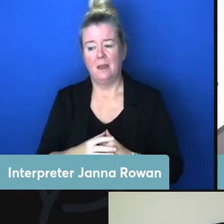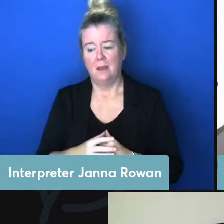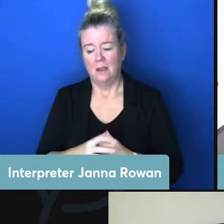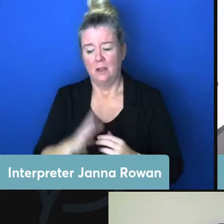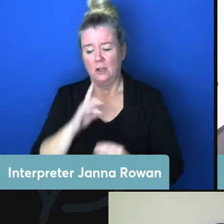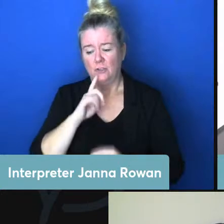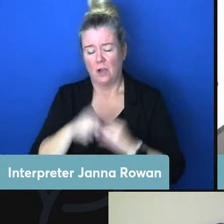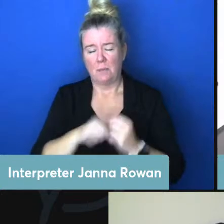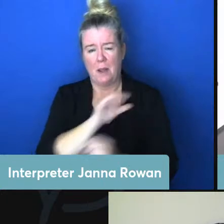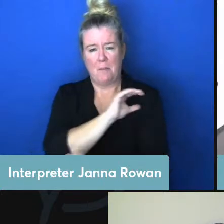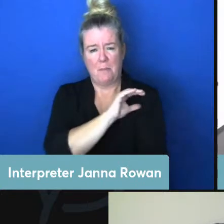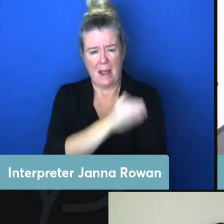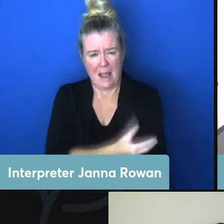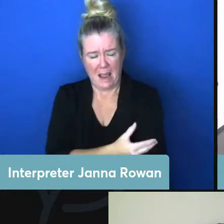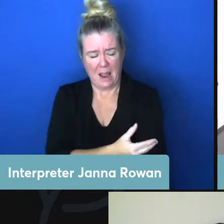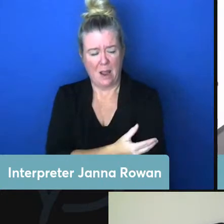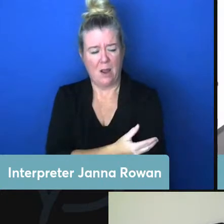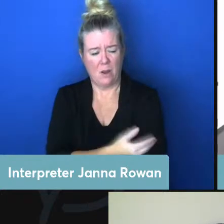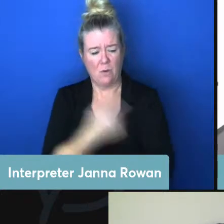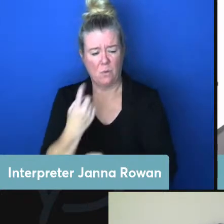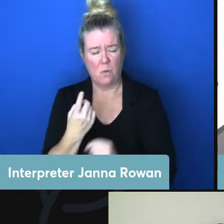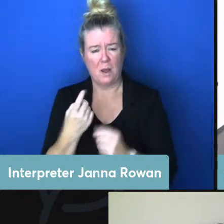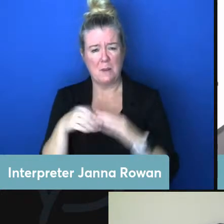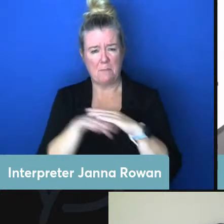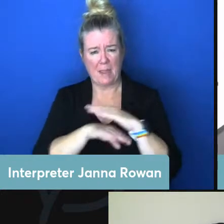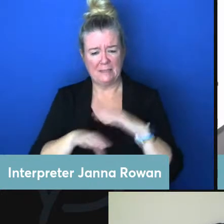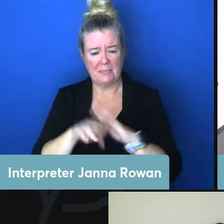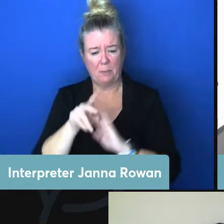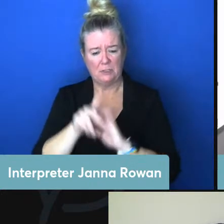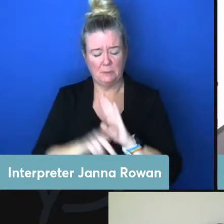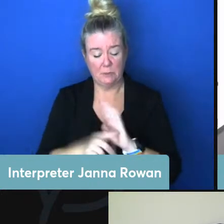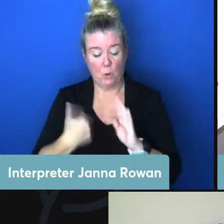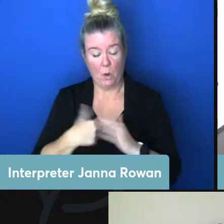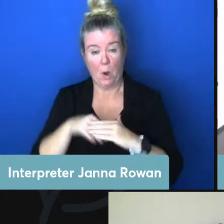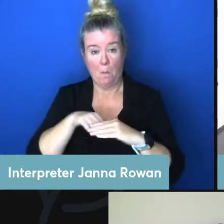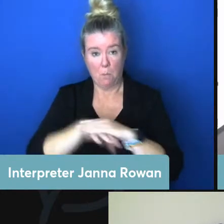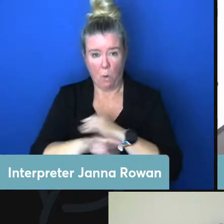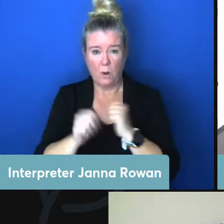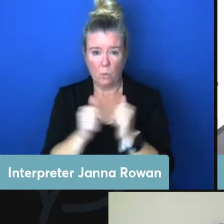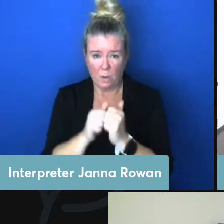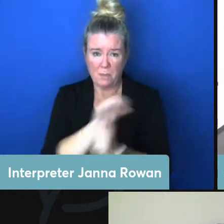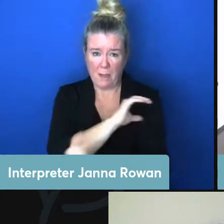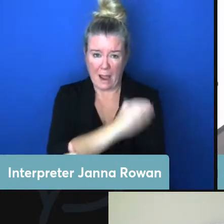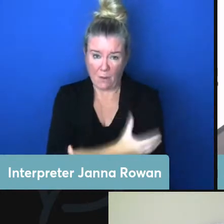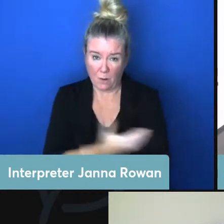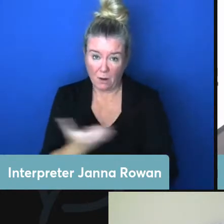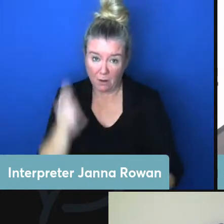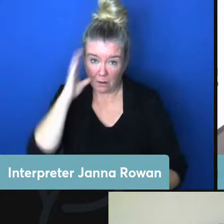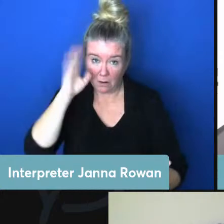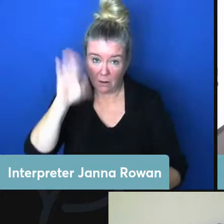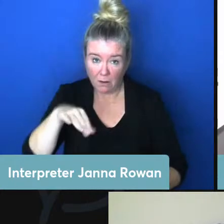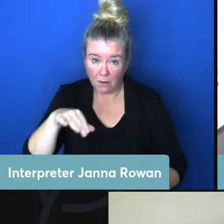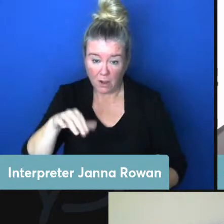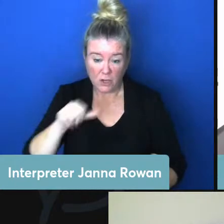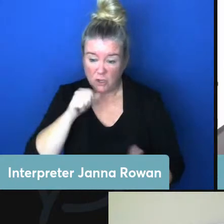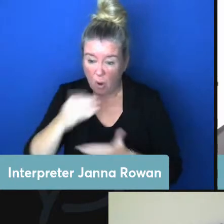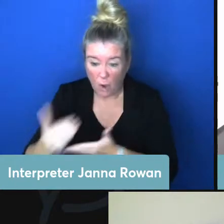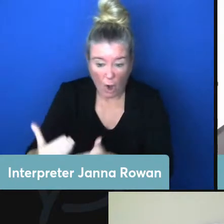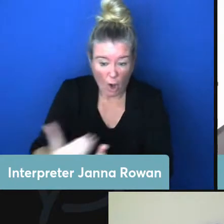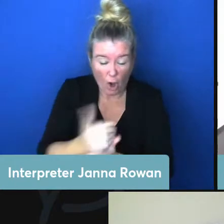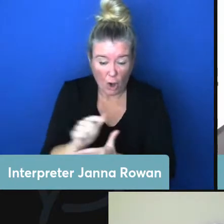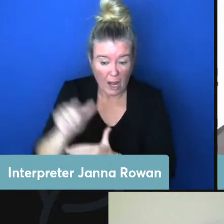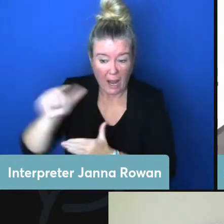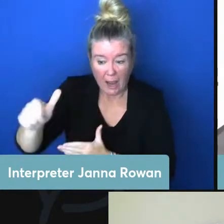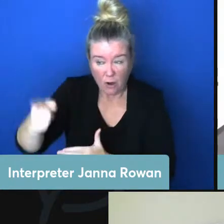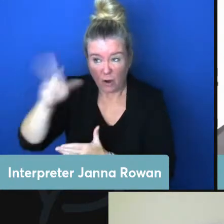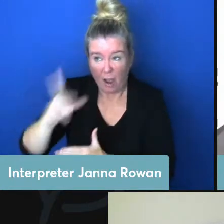power. One of my basic principles and premises is that we are born with power. It's not that we have to get power. God